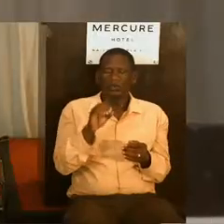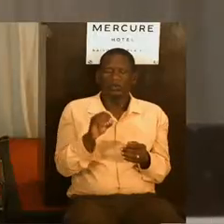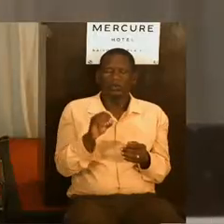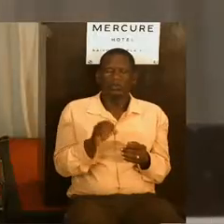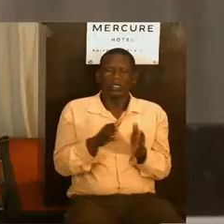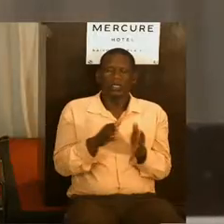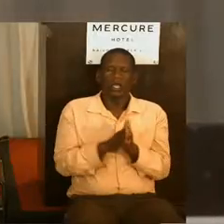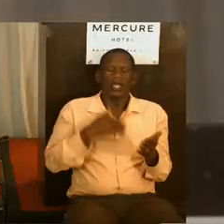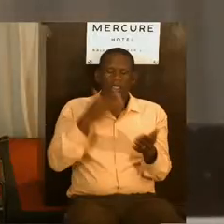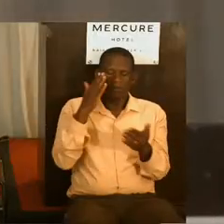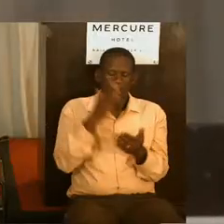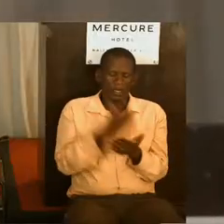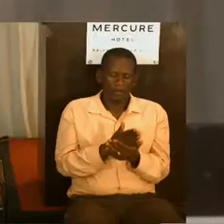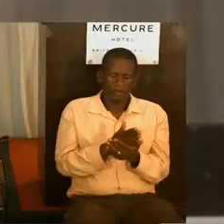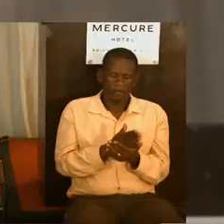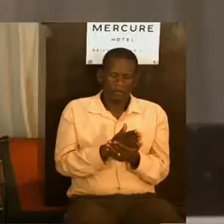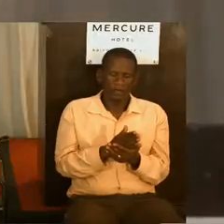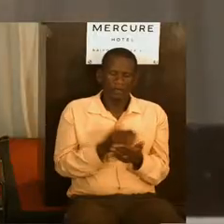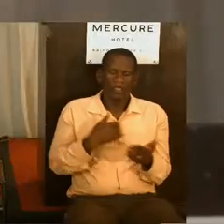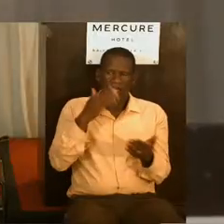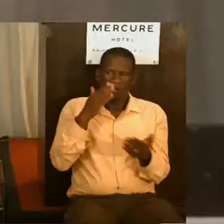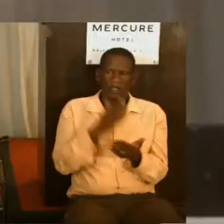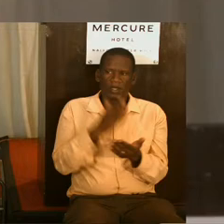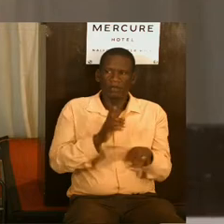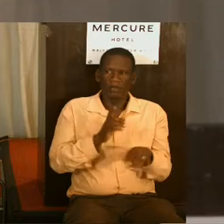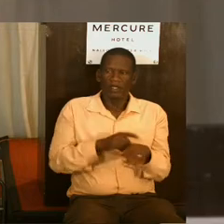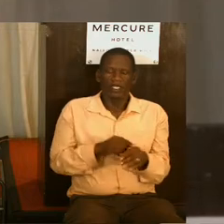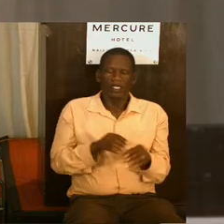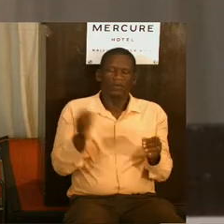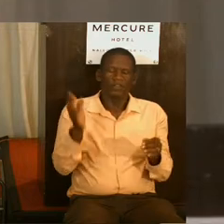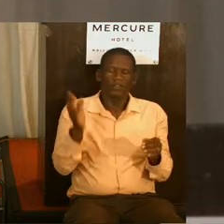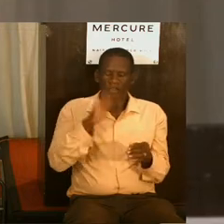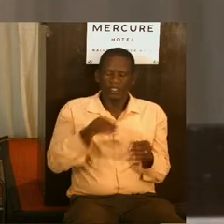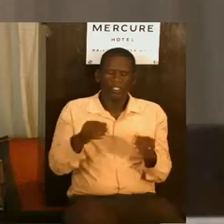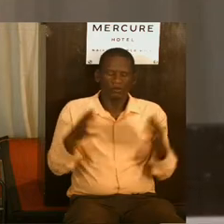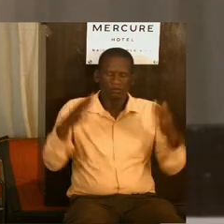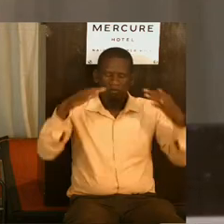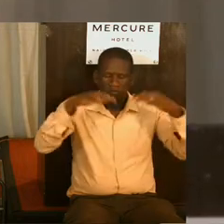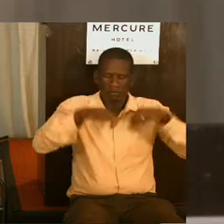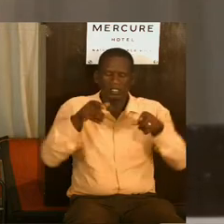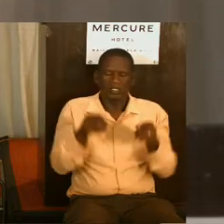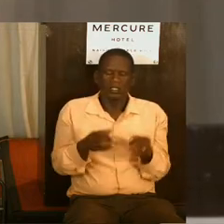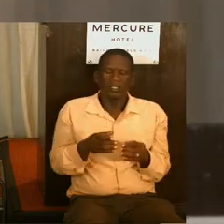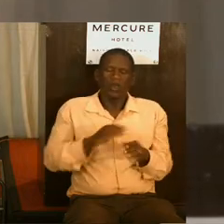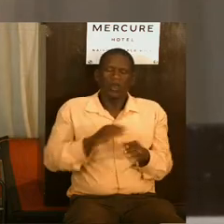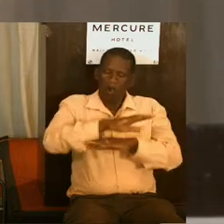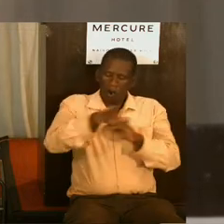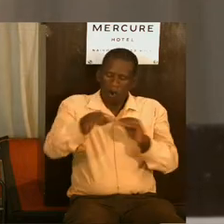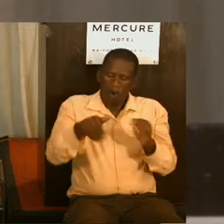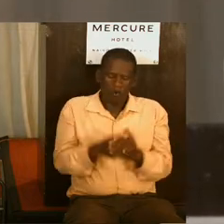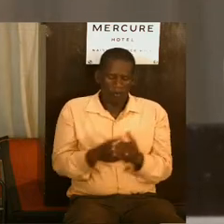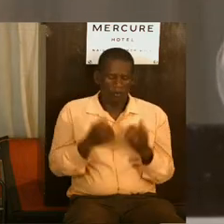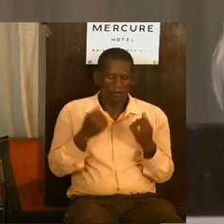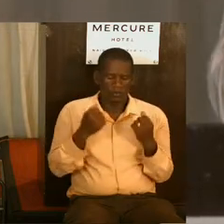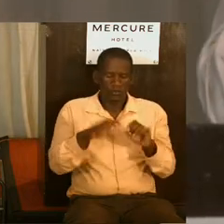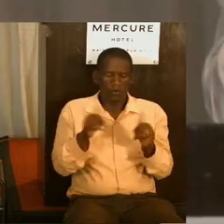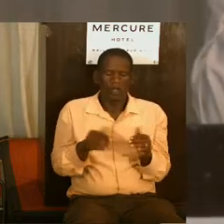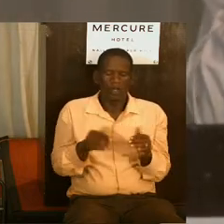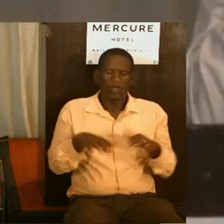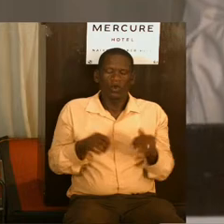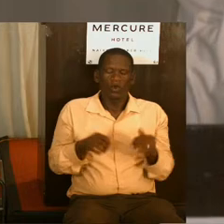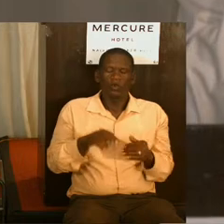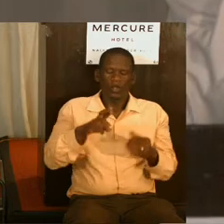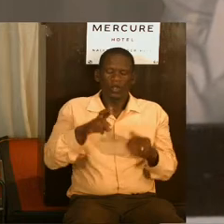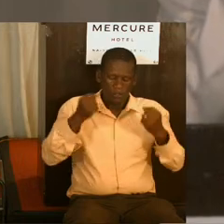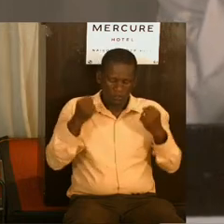and I believe when we get out of here we will all be energized or rather